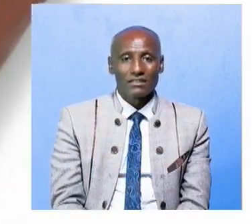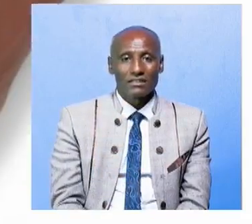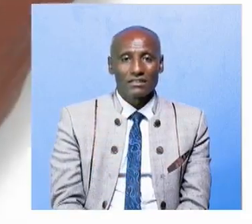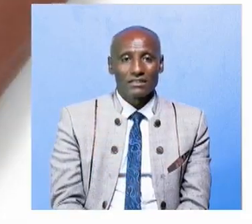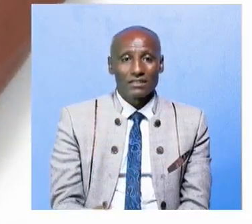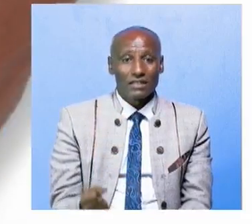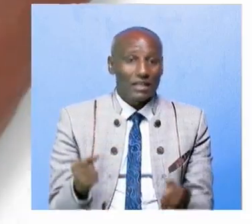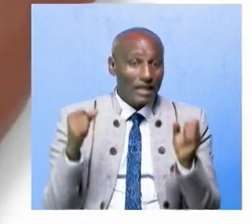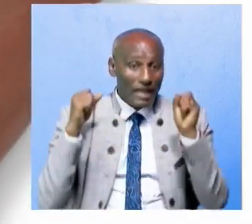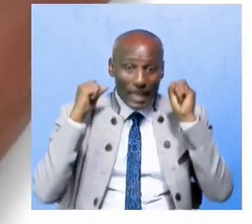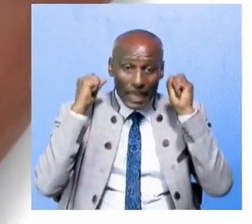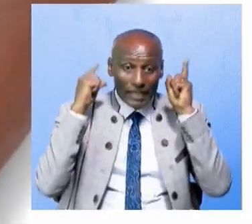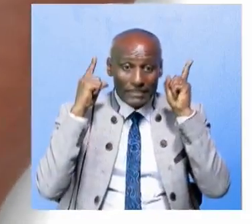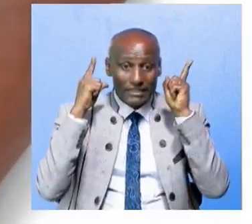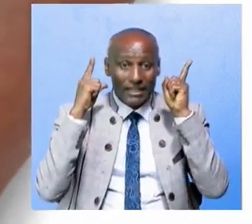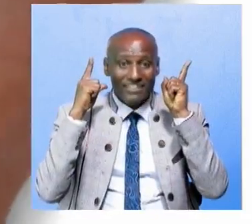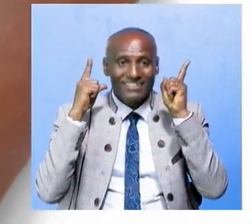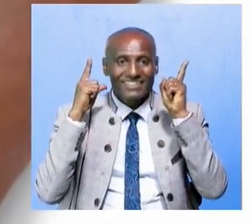exciting